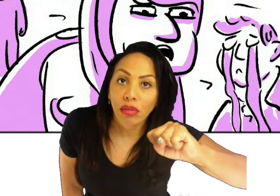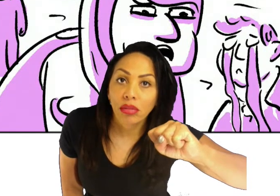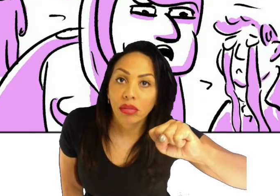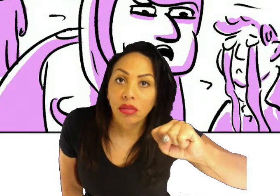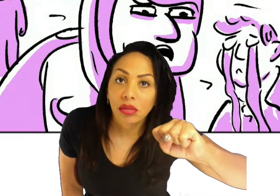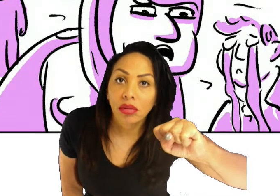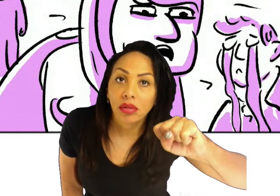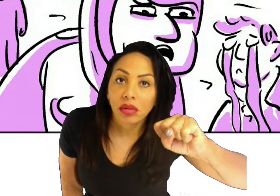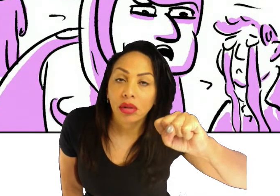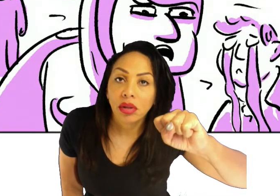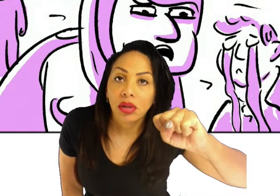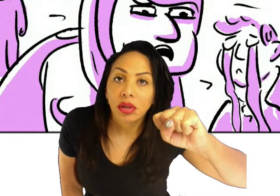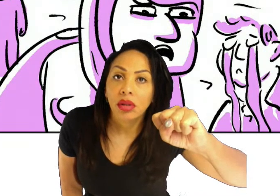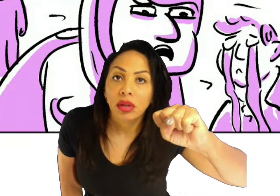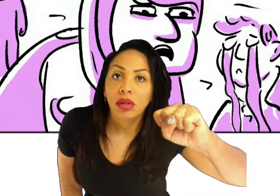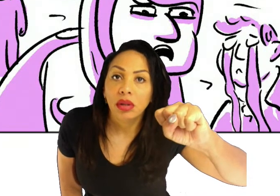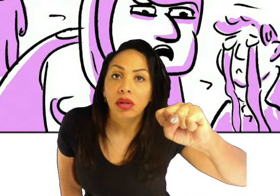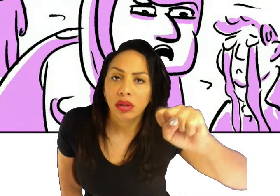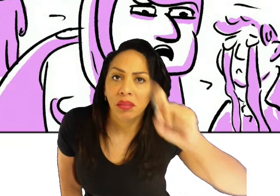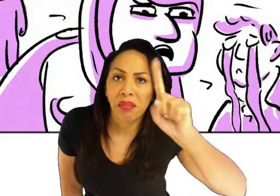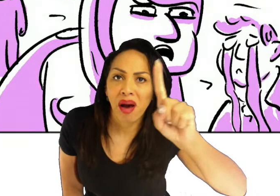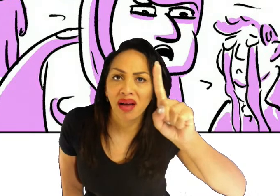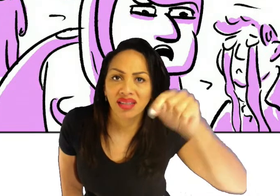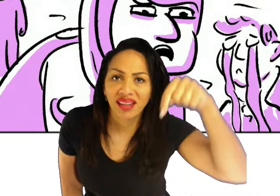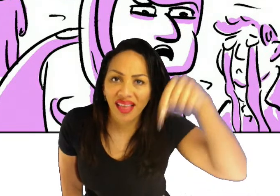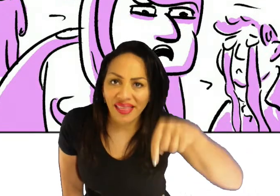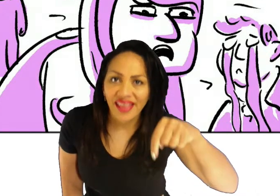fact that it is damaging your health.